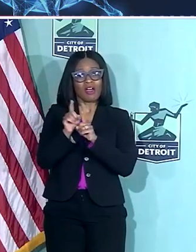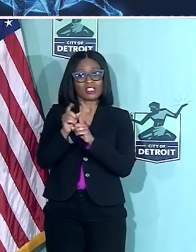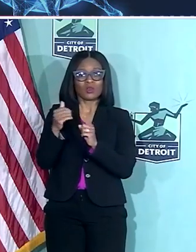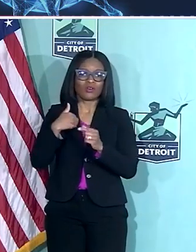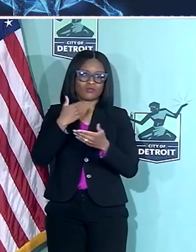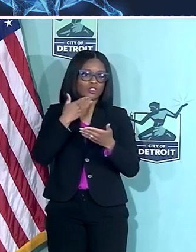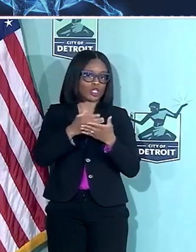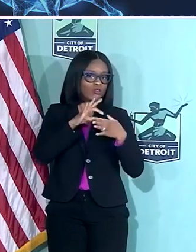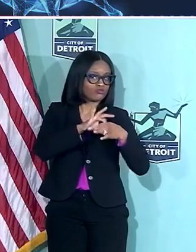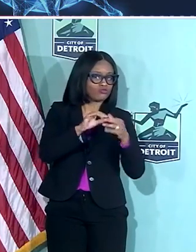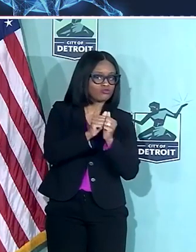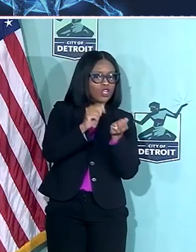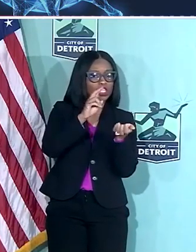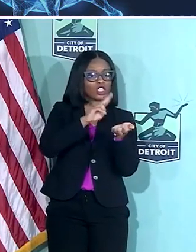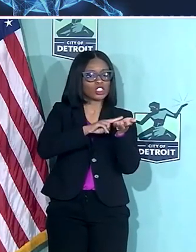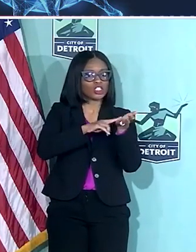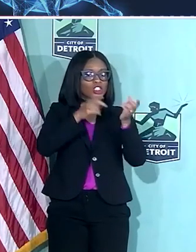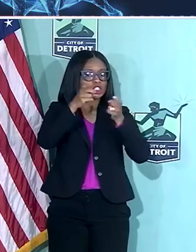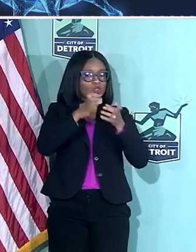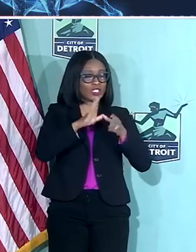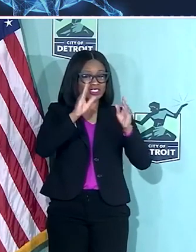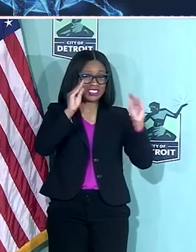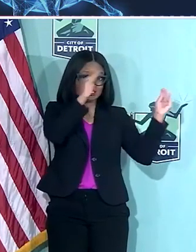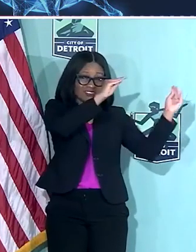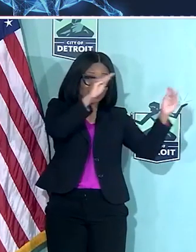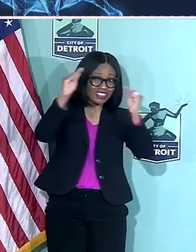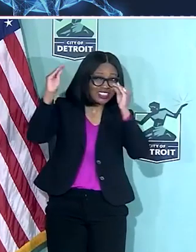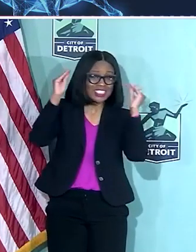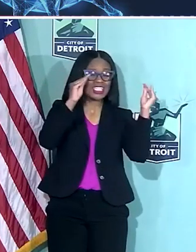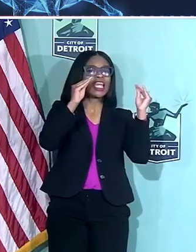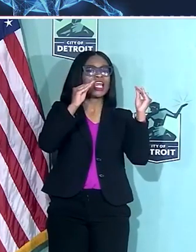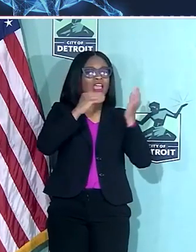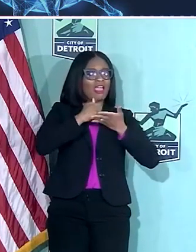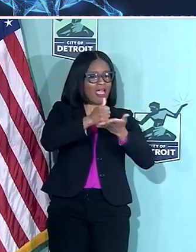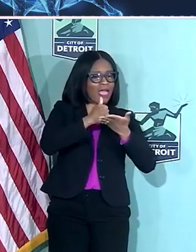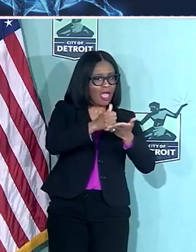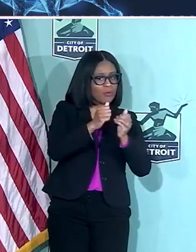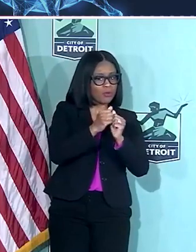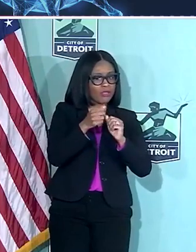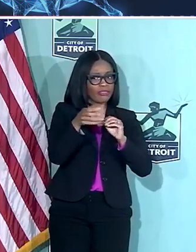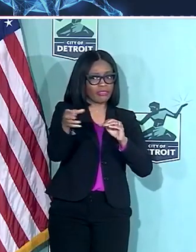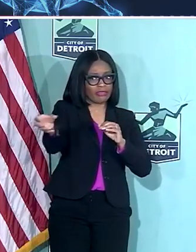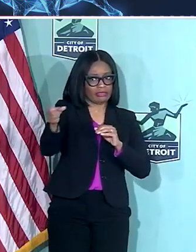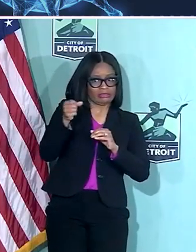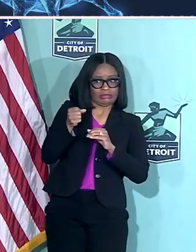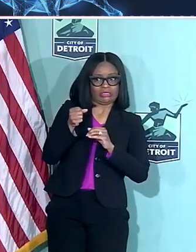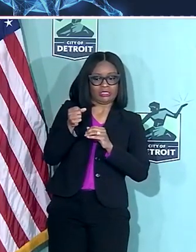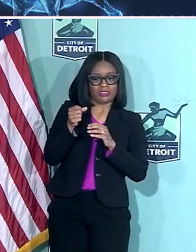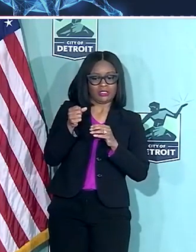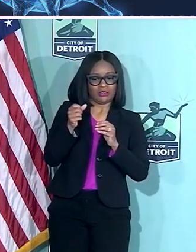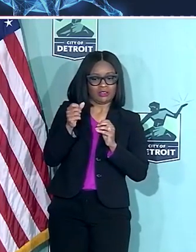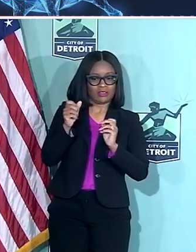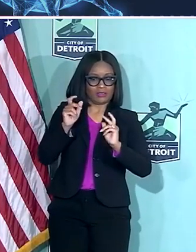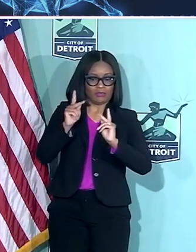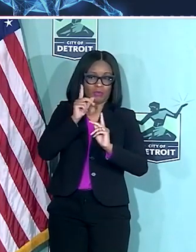with the nursing directors and provided them education. We helped them with isolating their